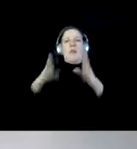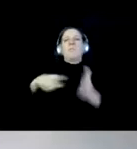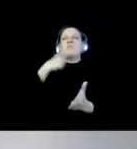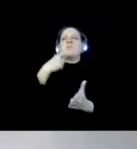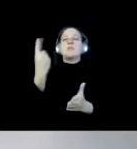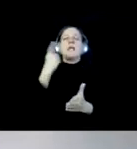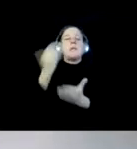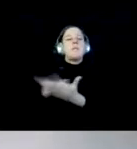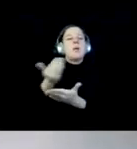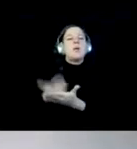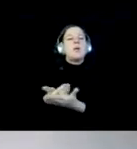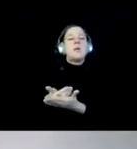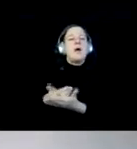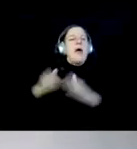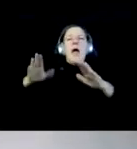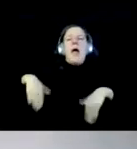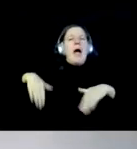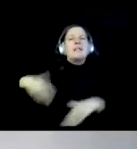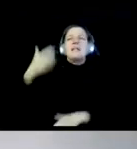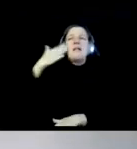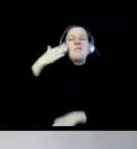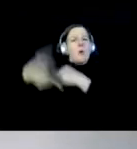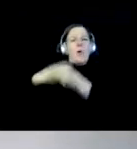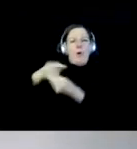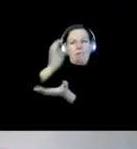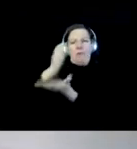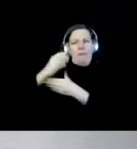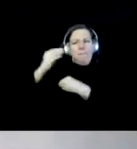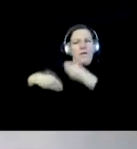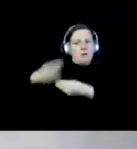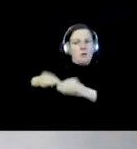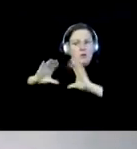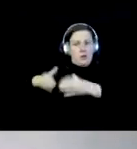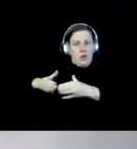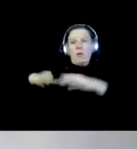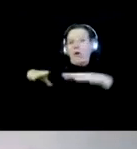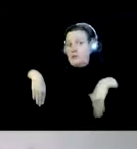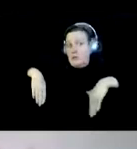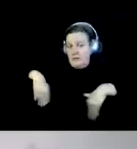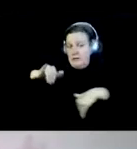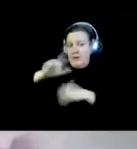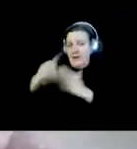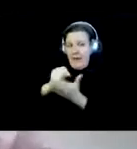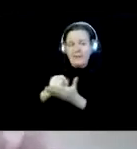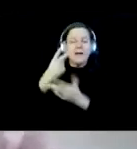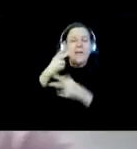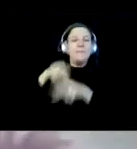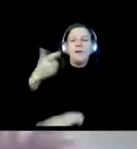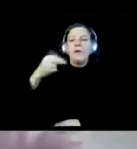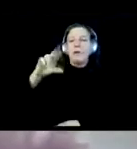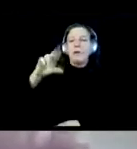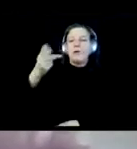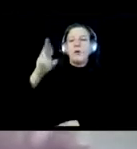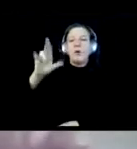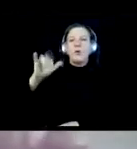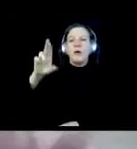pictures generation yet then. At that time, I was really looking at Gregory Crutzen and